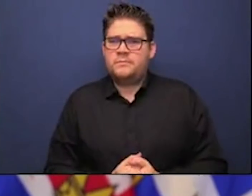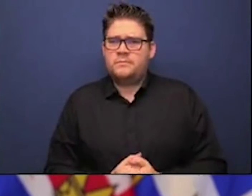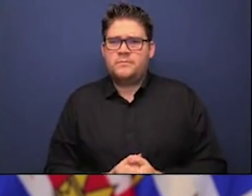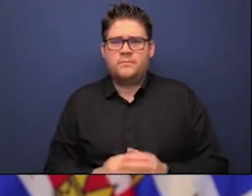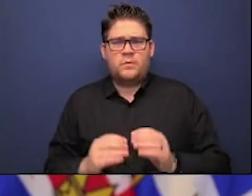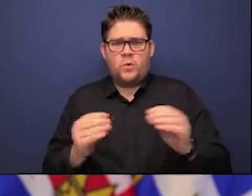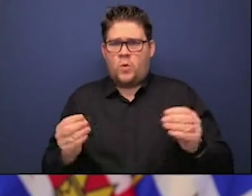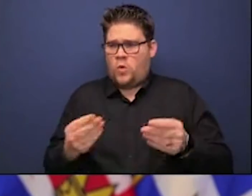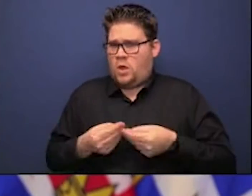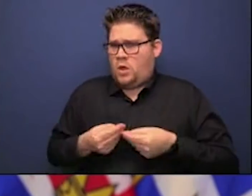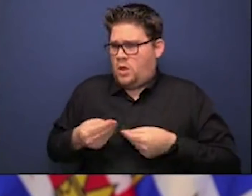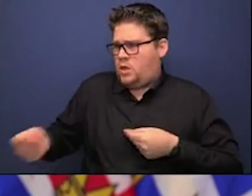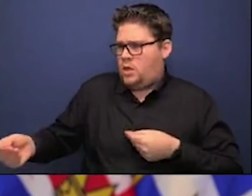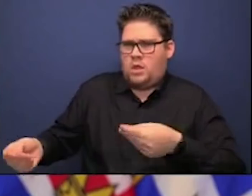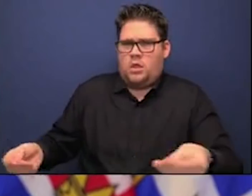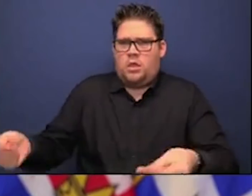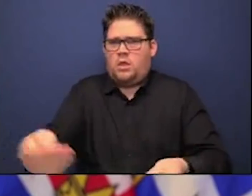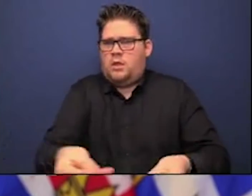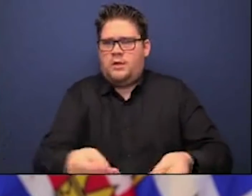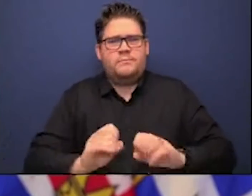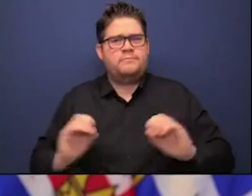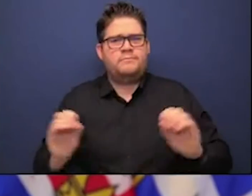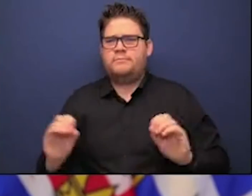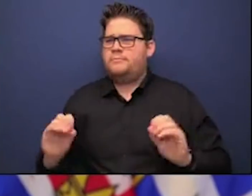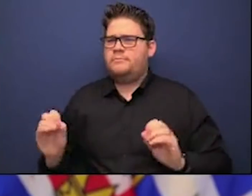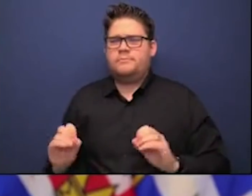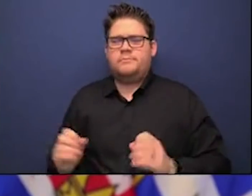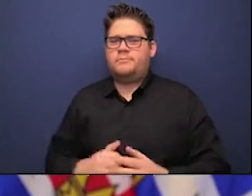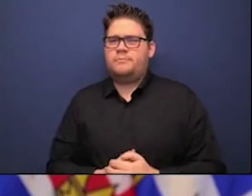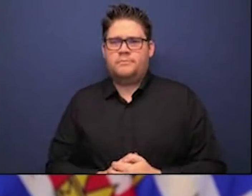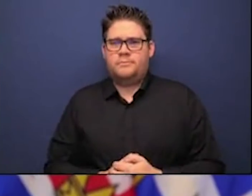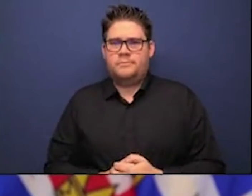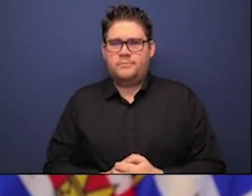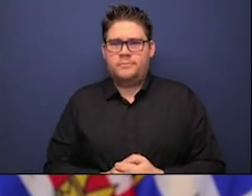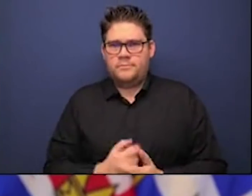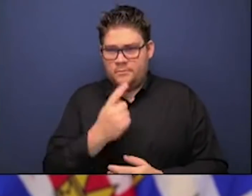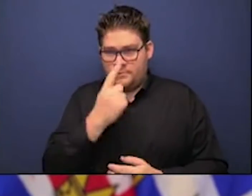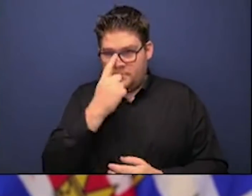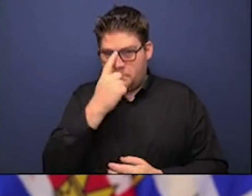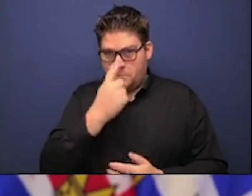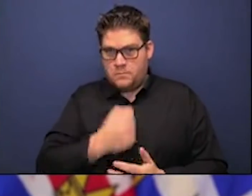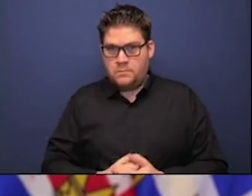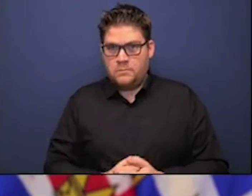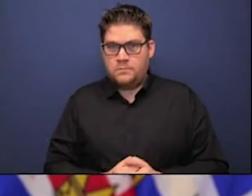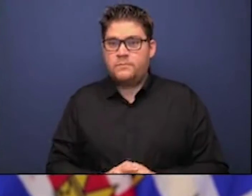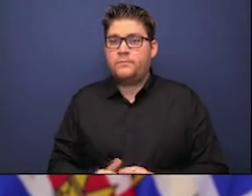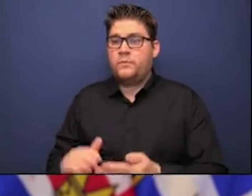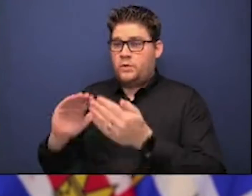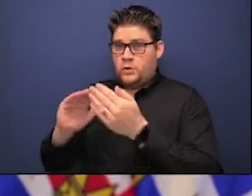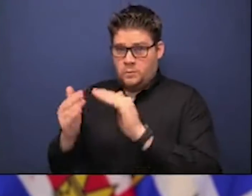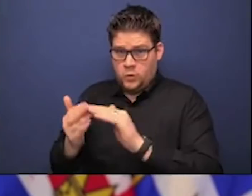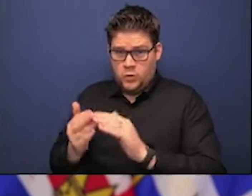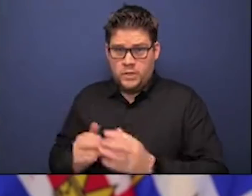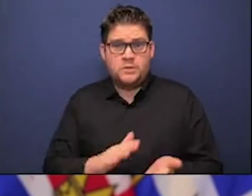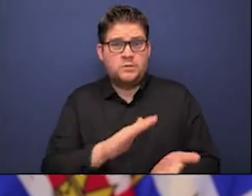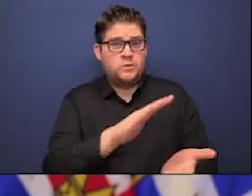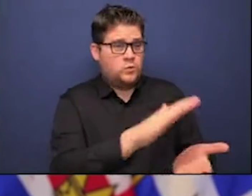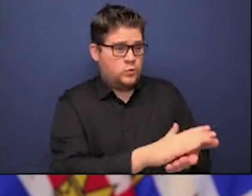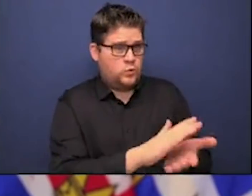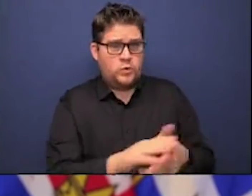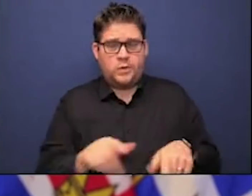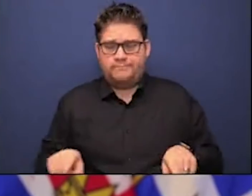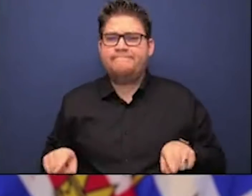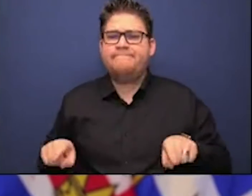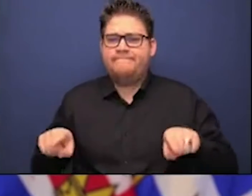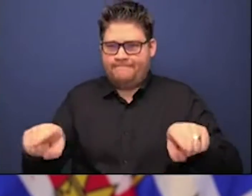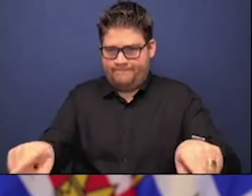that person. Schools are a reflection of our communities. So I anticipate, as we continue to have